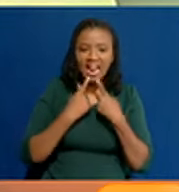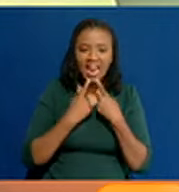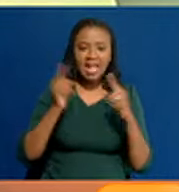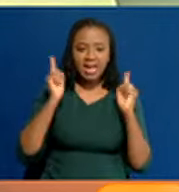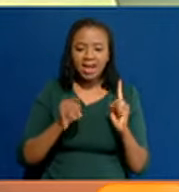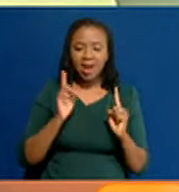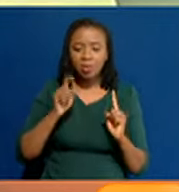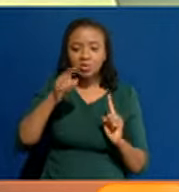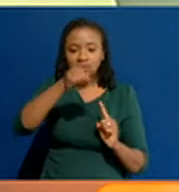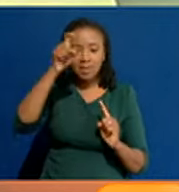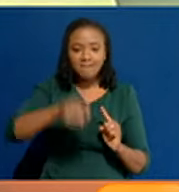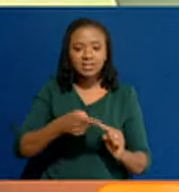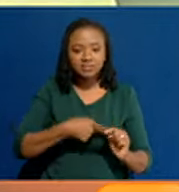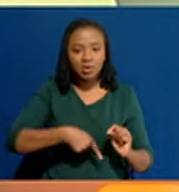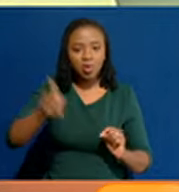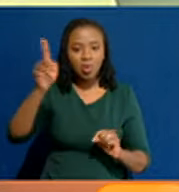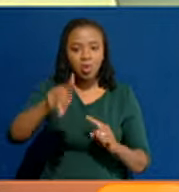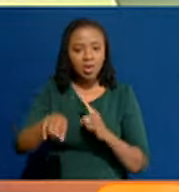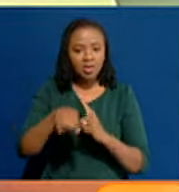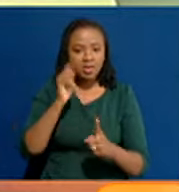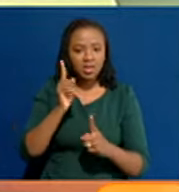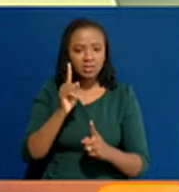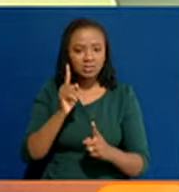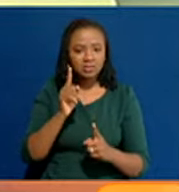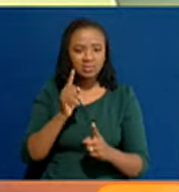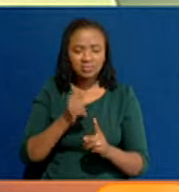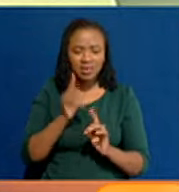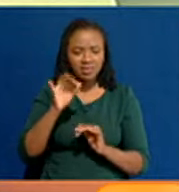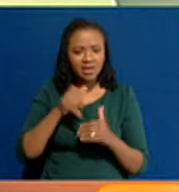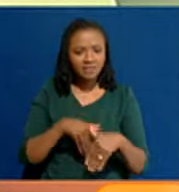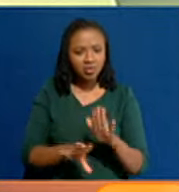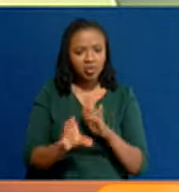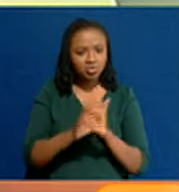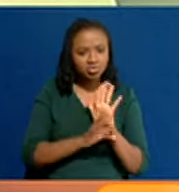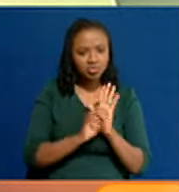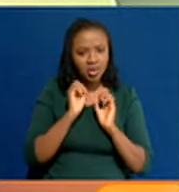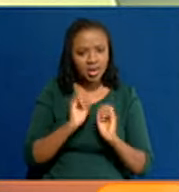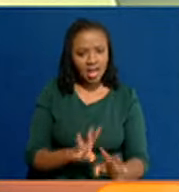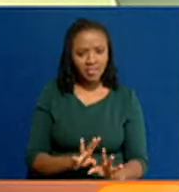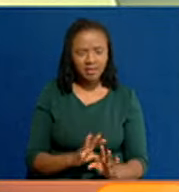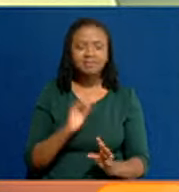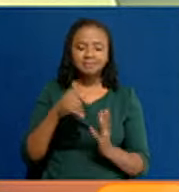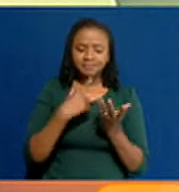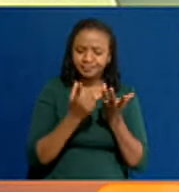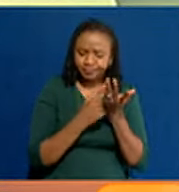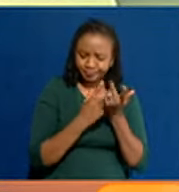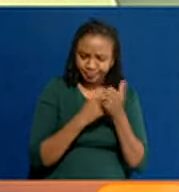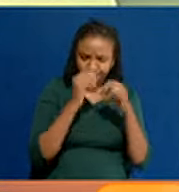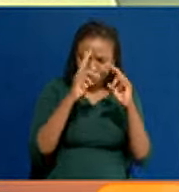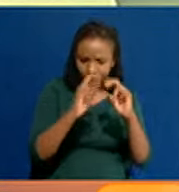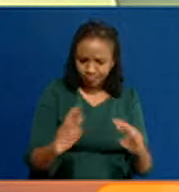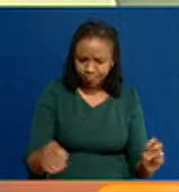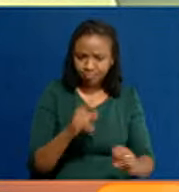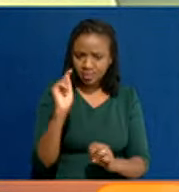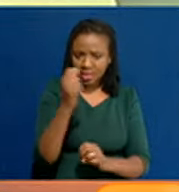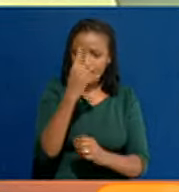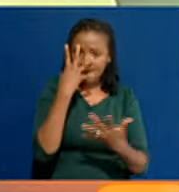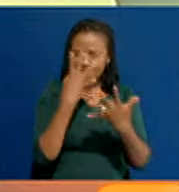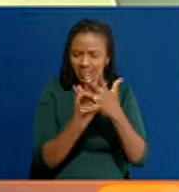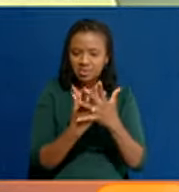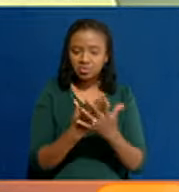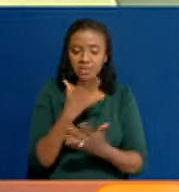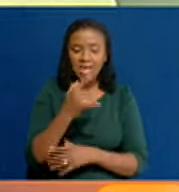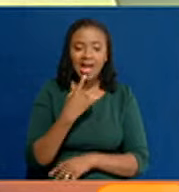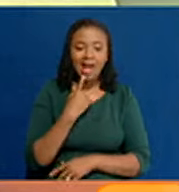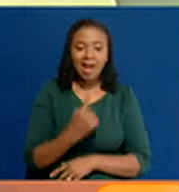mandatory death penalty as unconstitutional. According to statistics from the Kenya Prison Service, 101 Kenyans are on